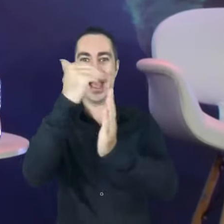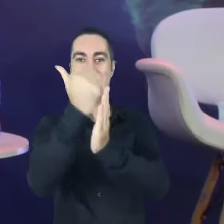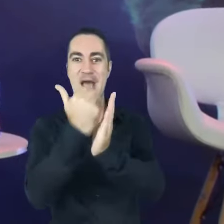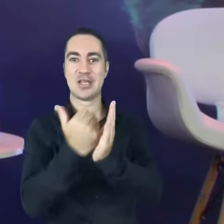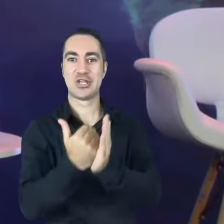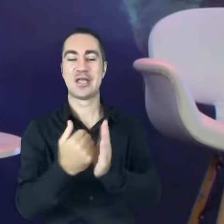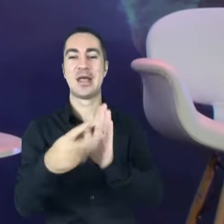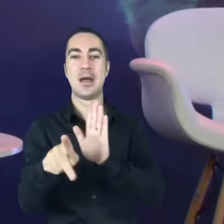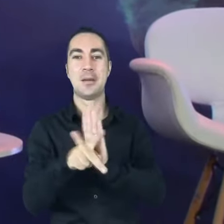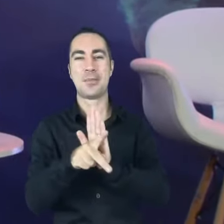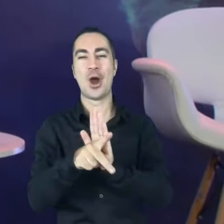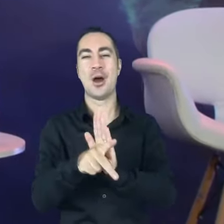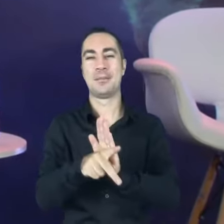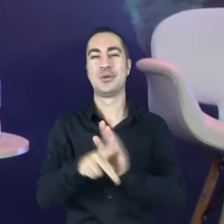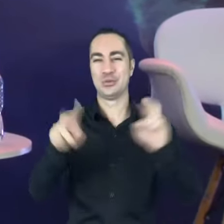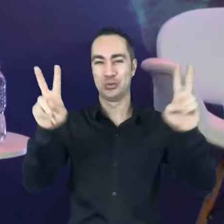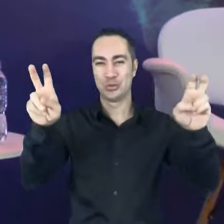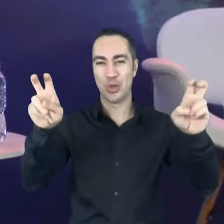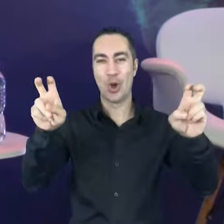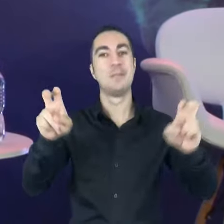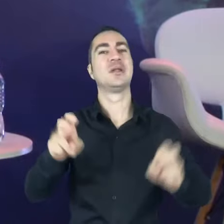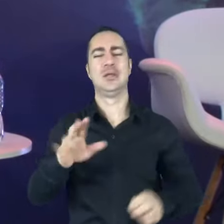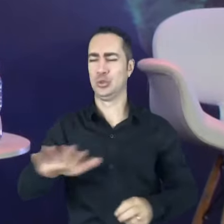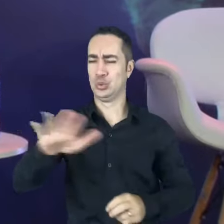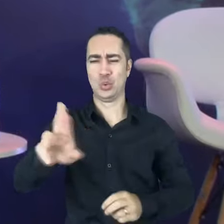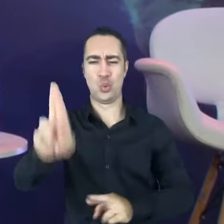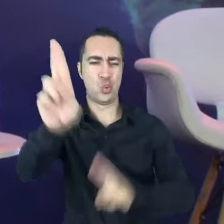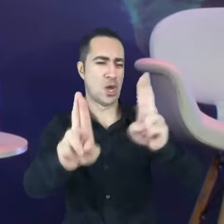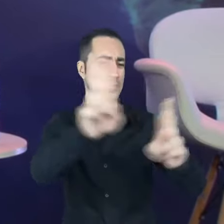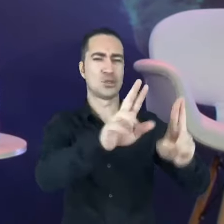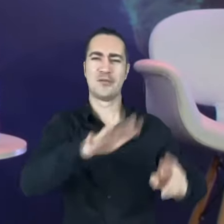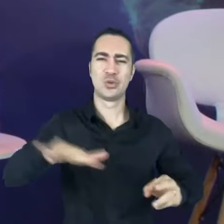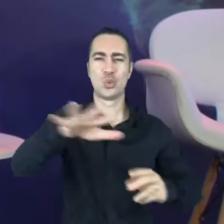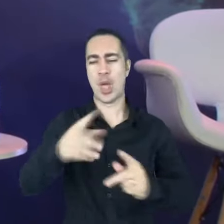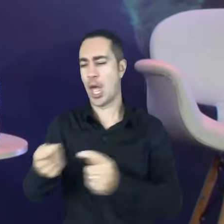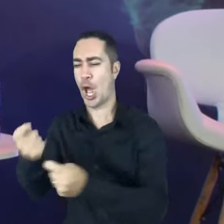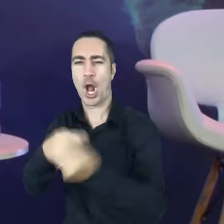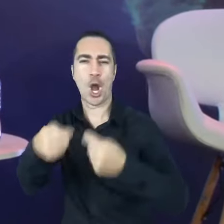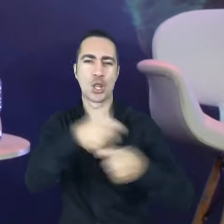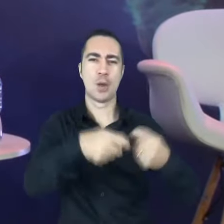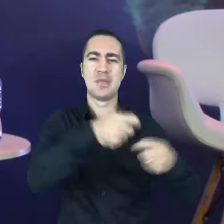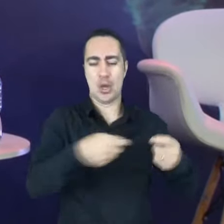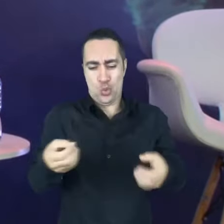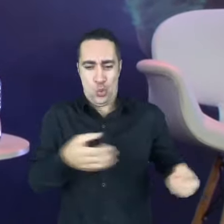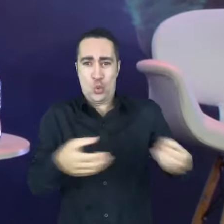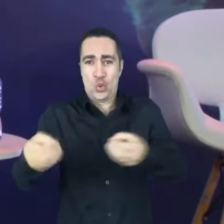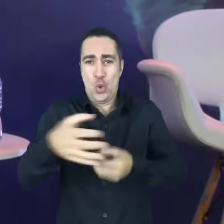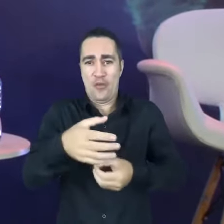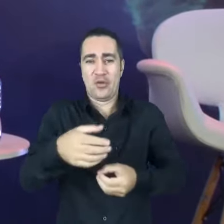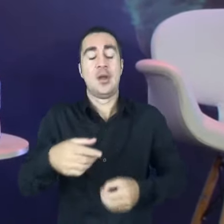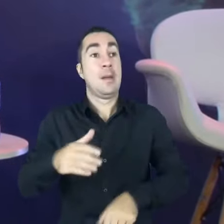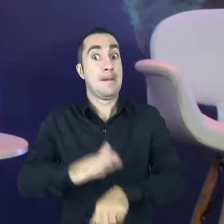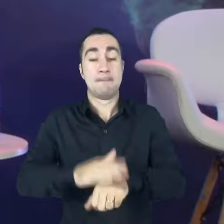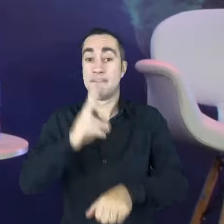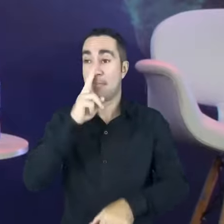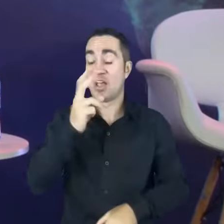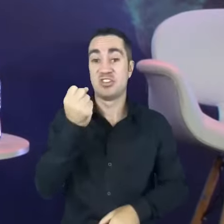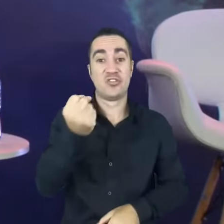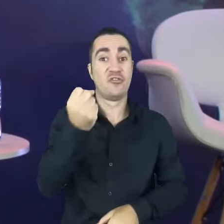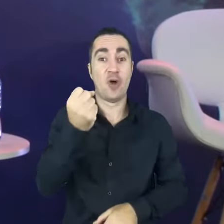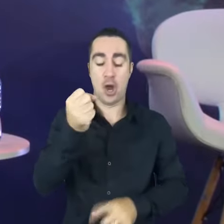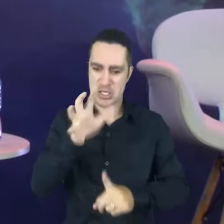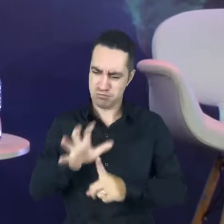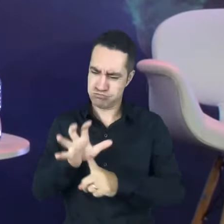about shareholders and stakeholders, new economy, new capitalism, the power of influence of corporation has